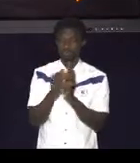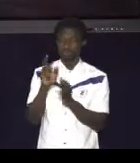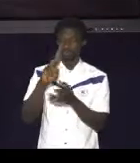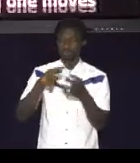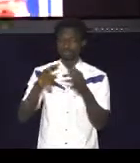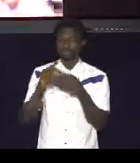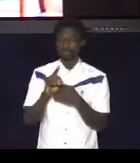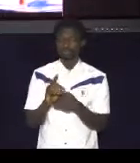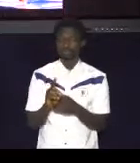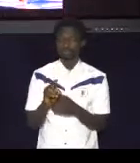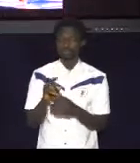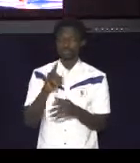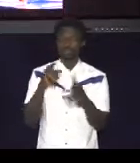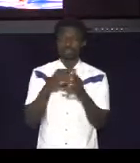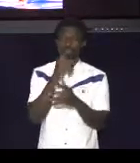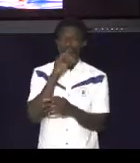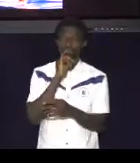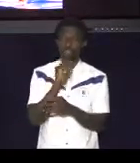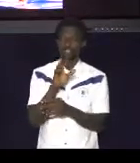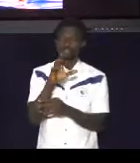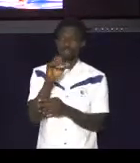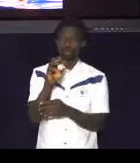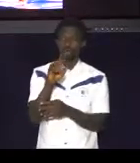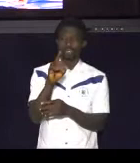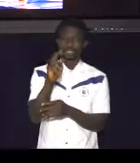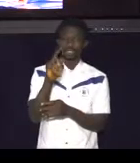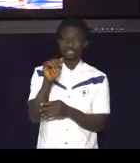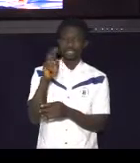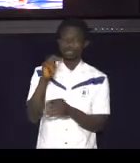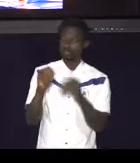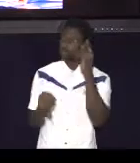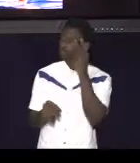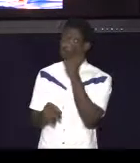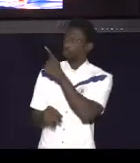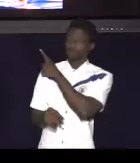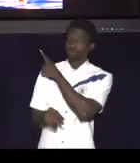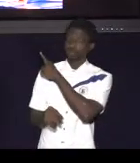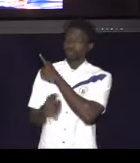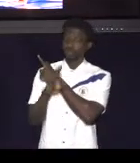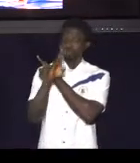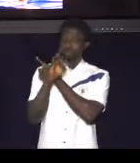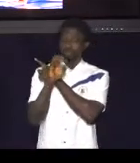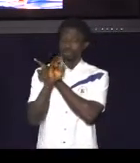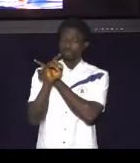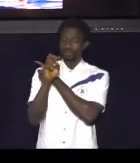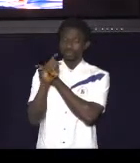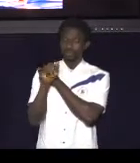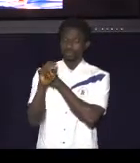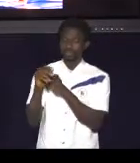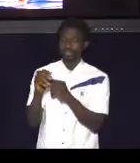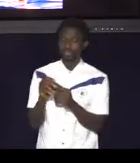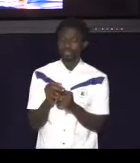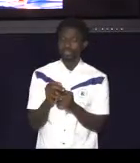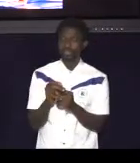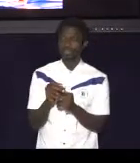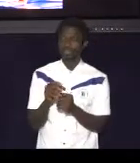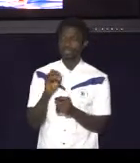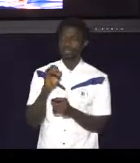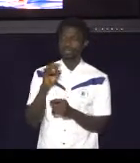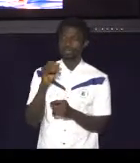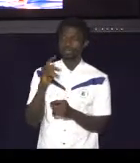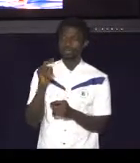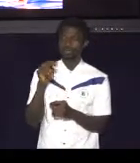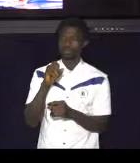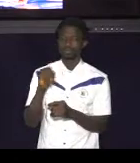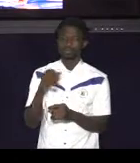skill-related components of physical fitness. First one, coordination. Coordination is the